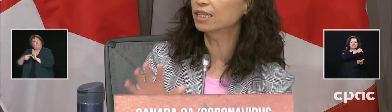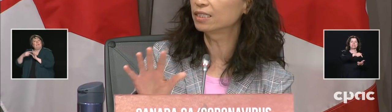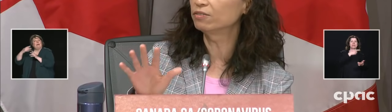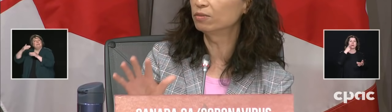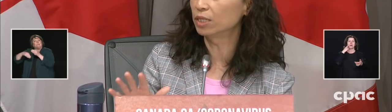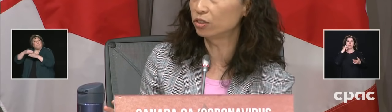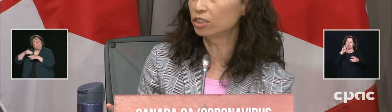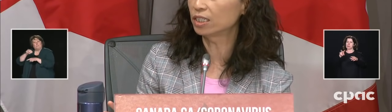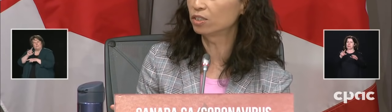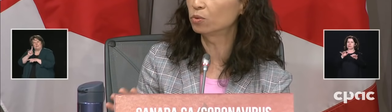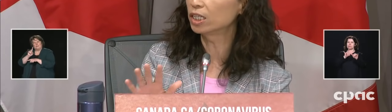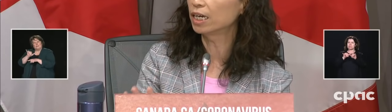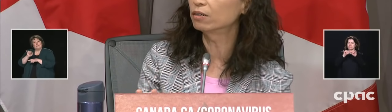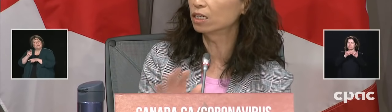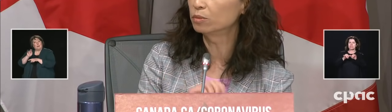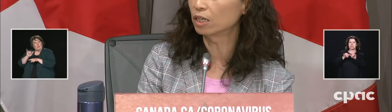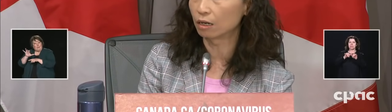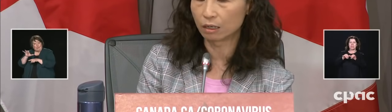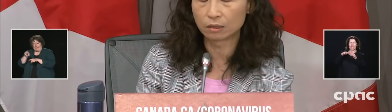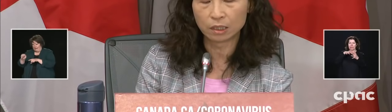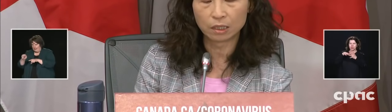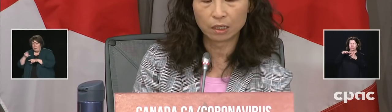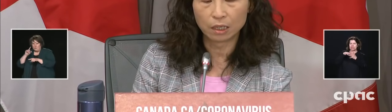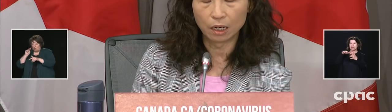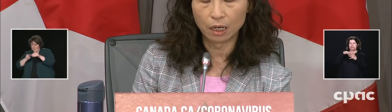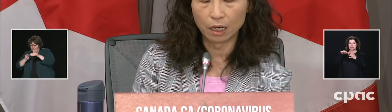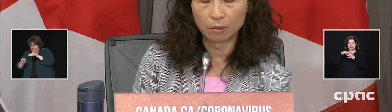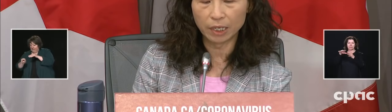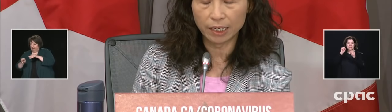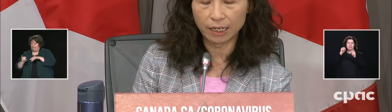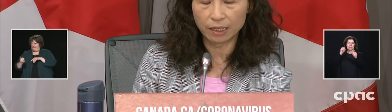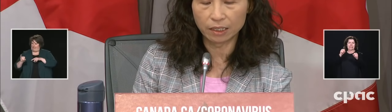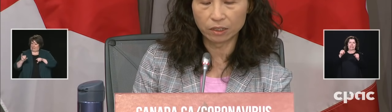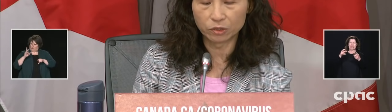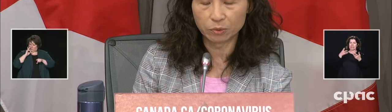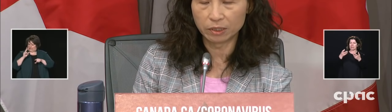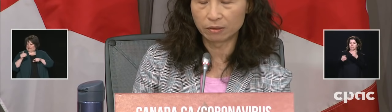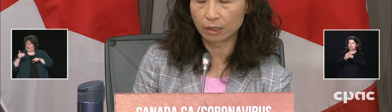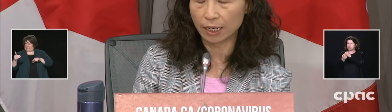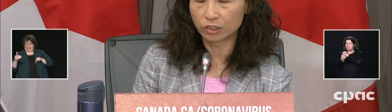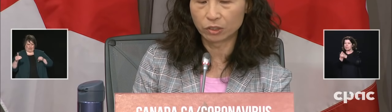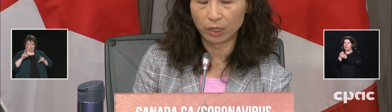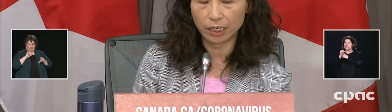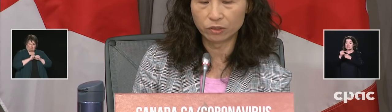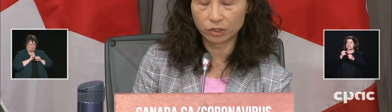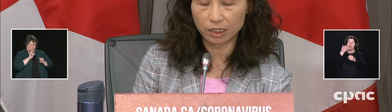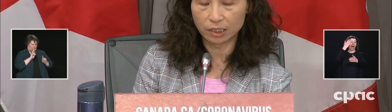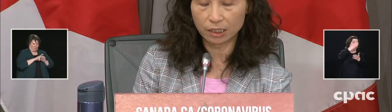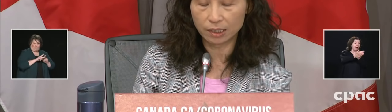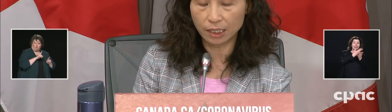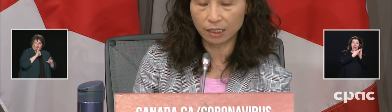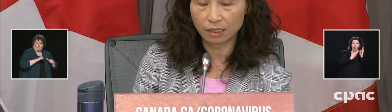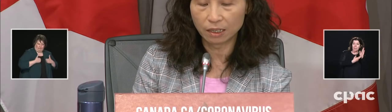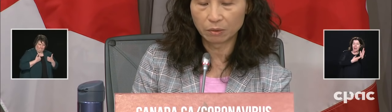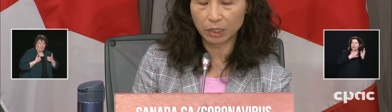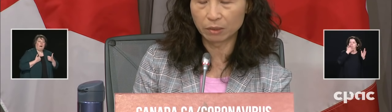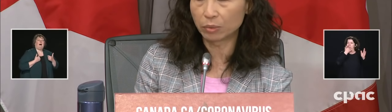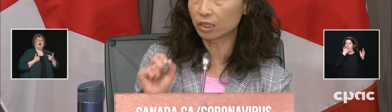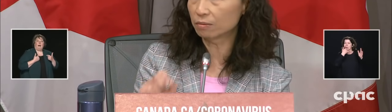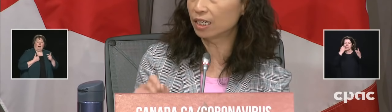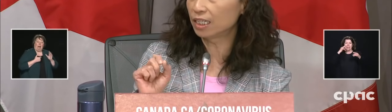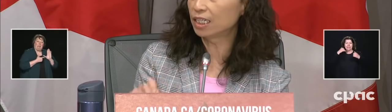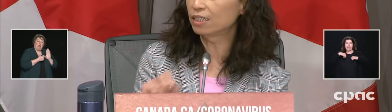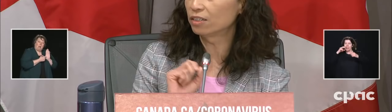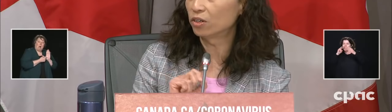to relax different measures as to what the outcomes are. And I think those were actually quite interesting to see. But